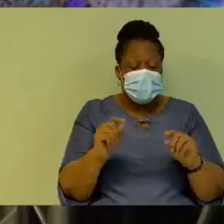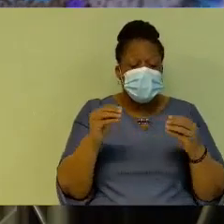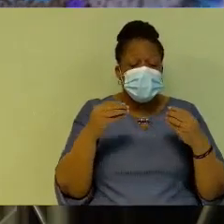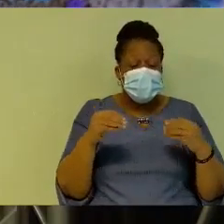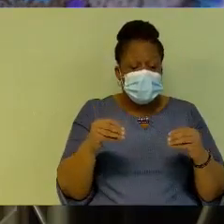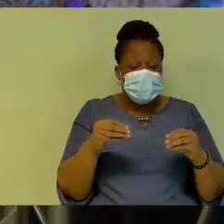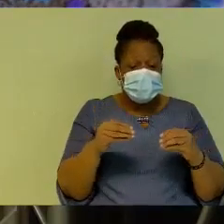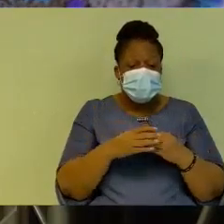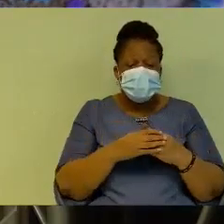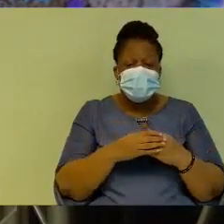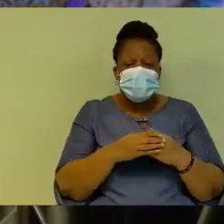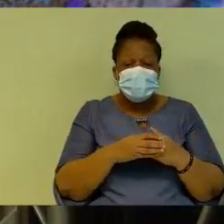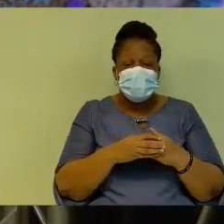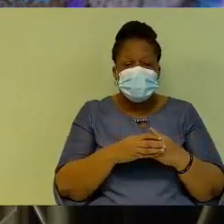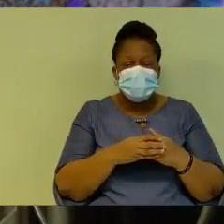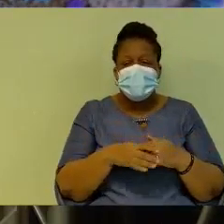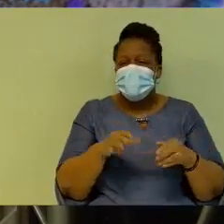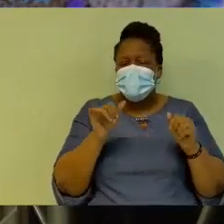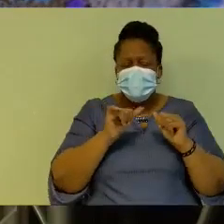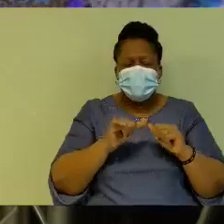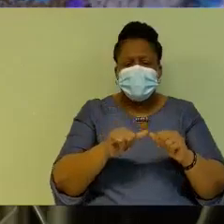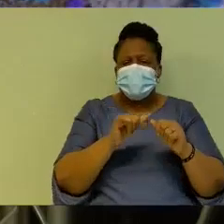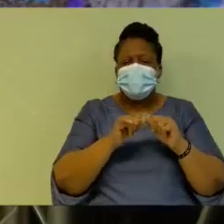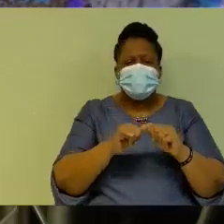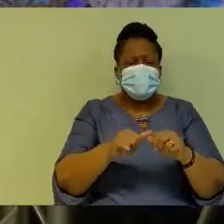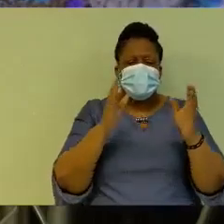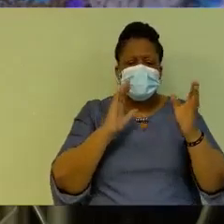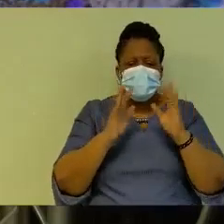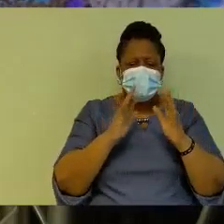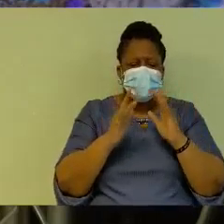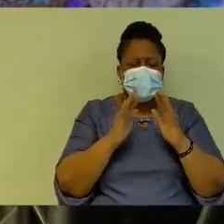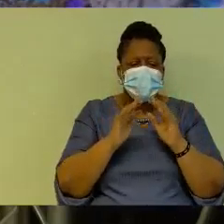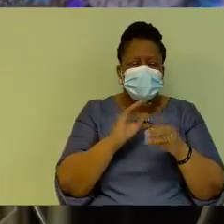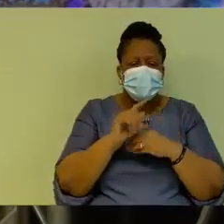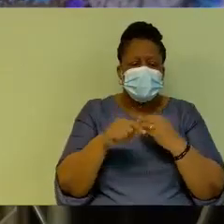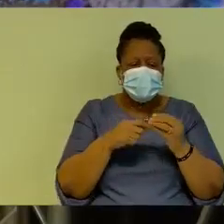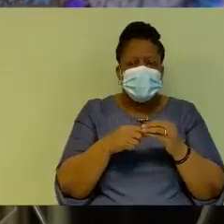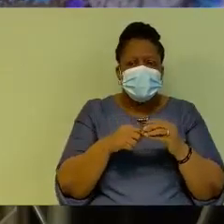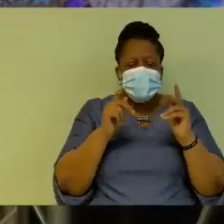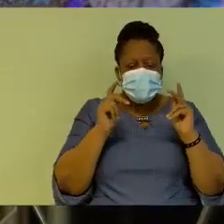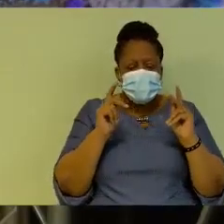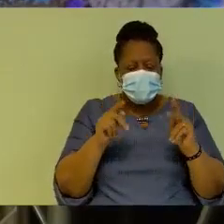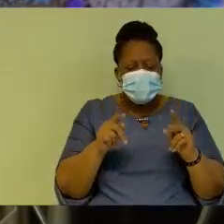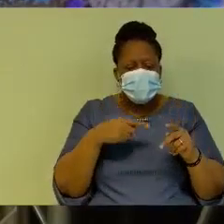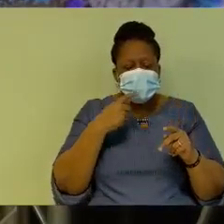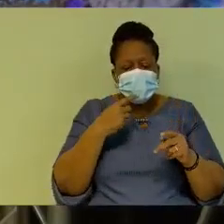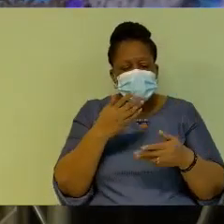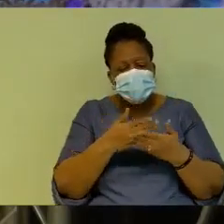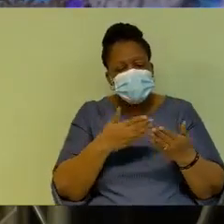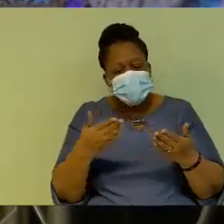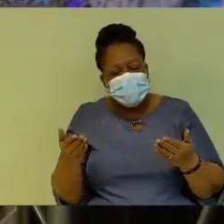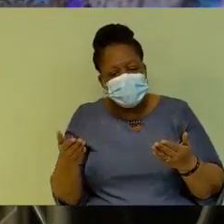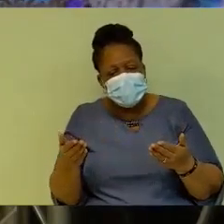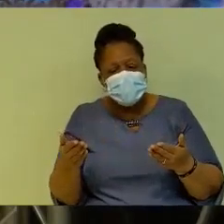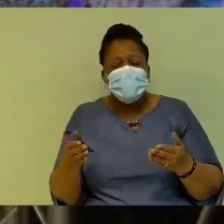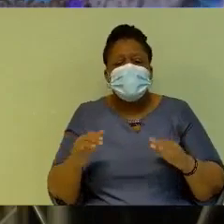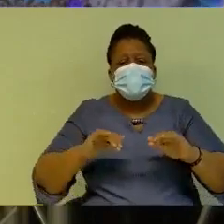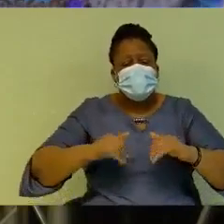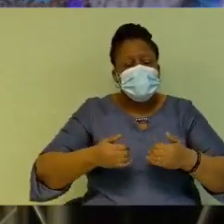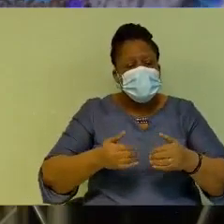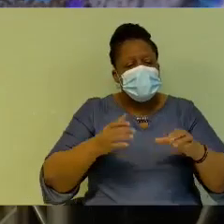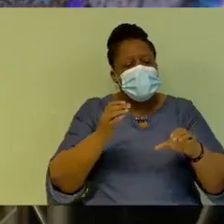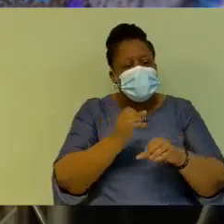this discussion has been ongoing, whereby recommendations have been given to you regarding how do you get